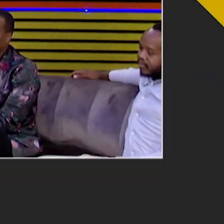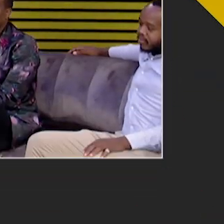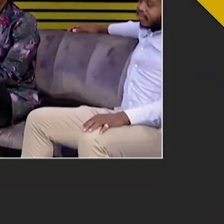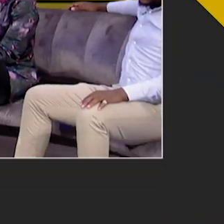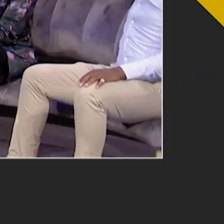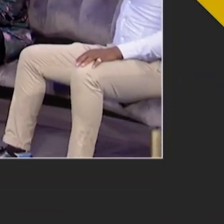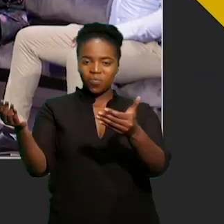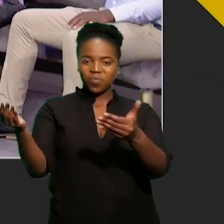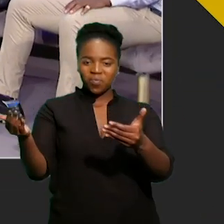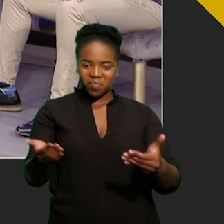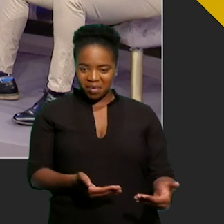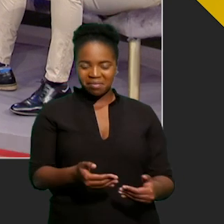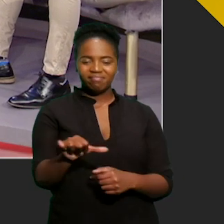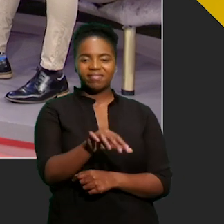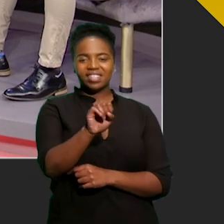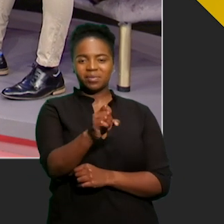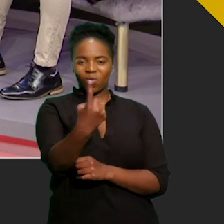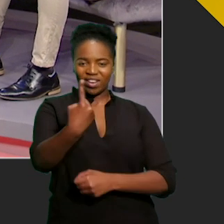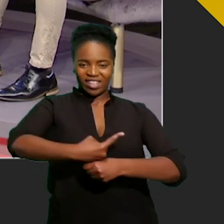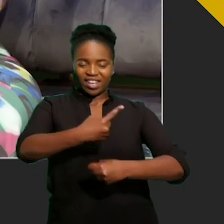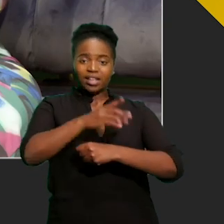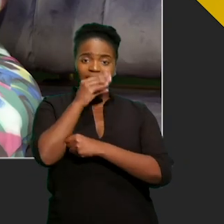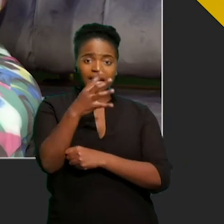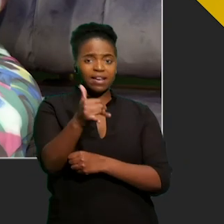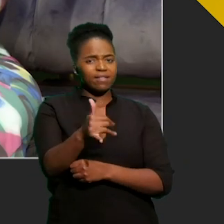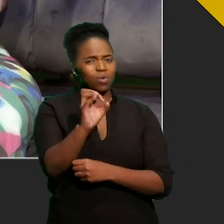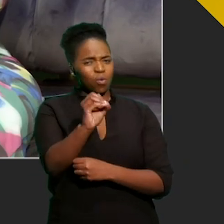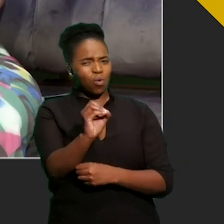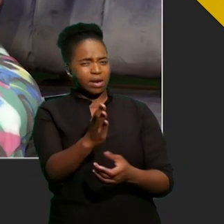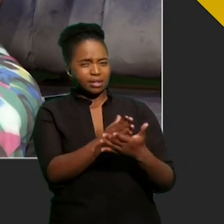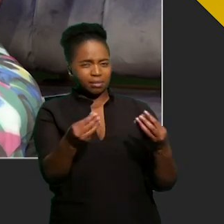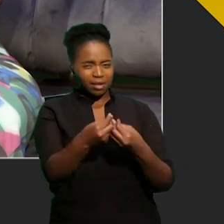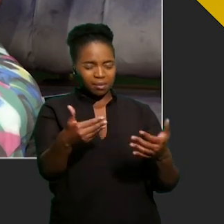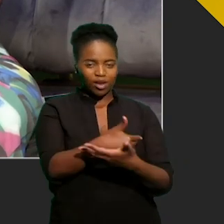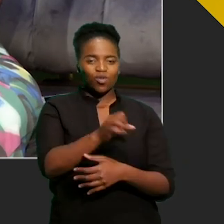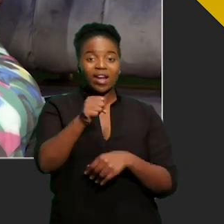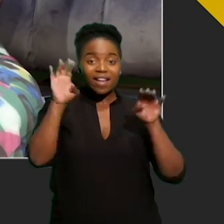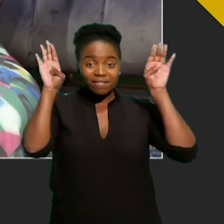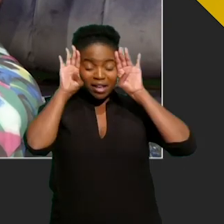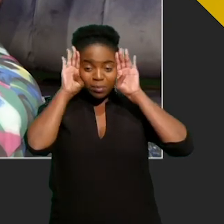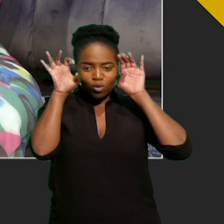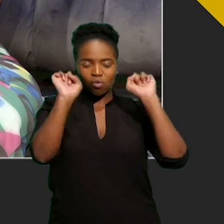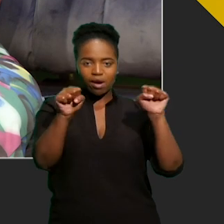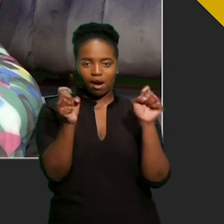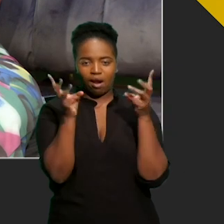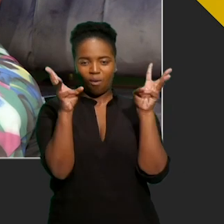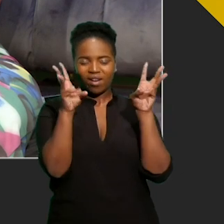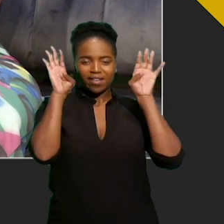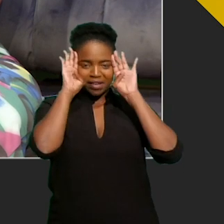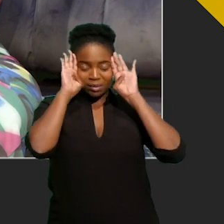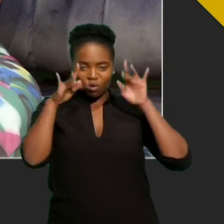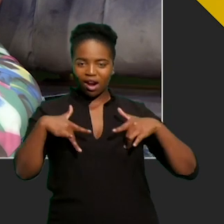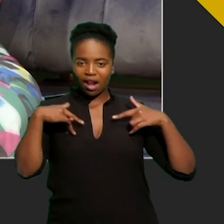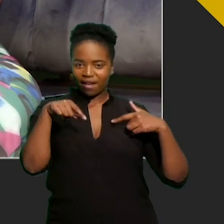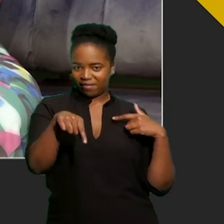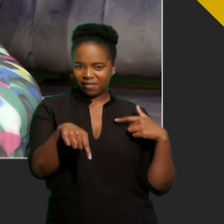Sanamukela back to Daily Thetha la ku SABC 1. If khona mhlawumbe ubona ngathi kuphuthiwe ungawari, you can go on to Facebook ukwazi ukungena ku Facebook live yethu. Kusho ukuthi